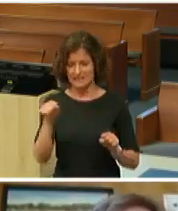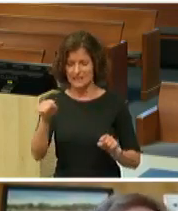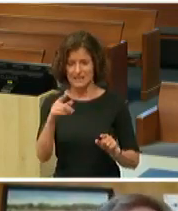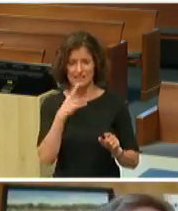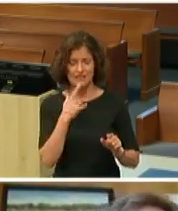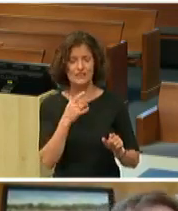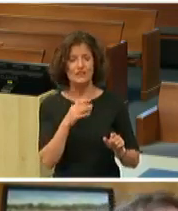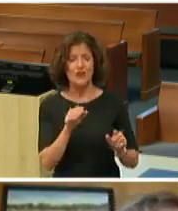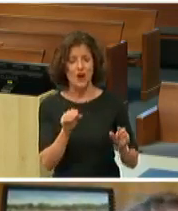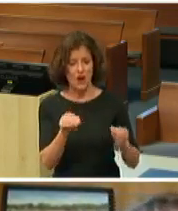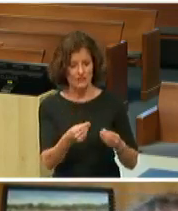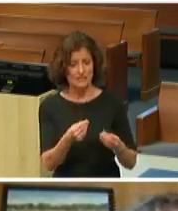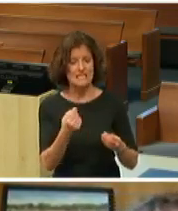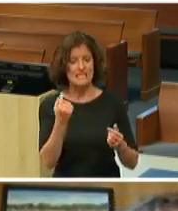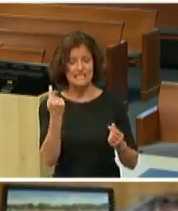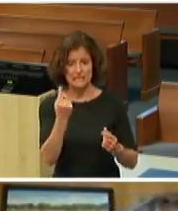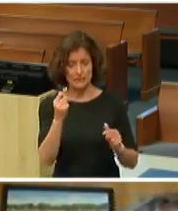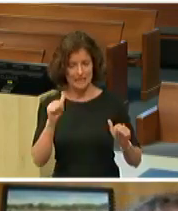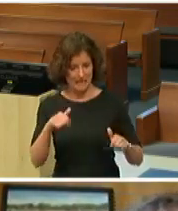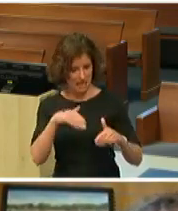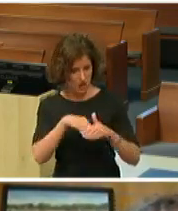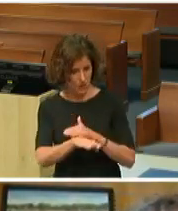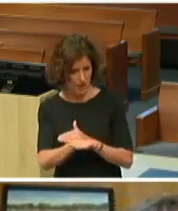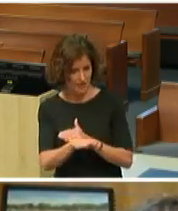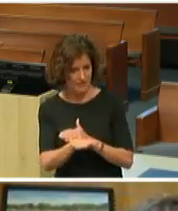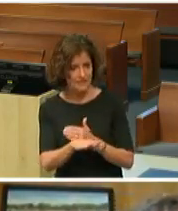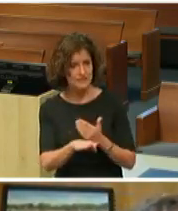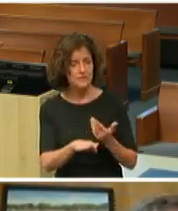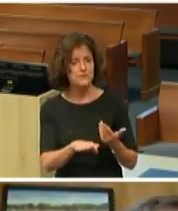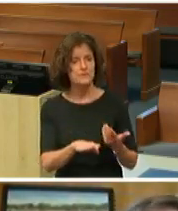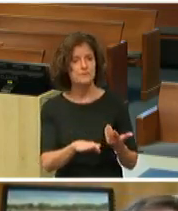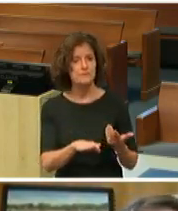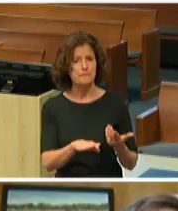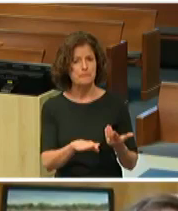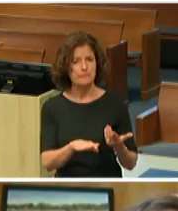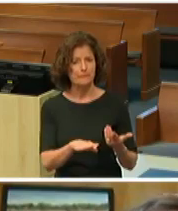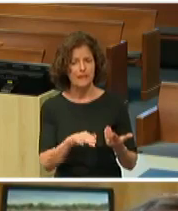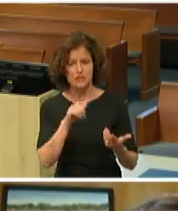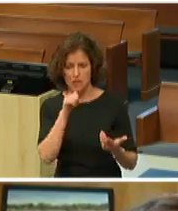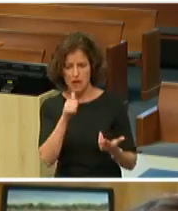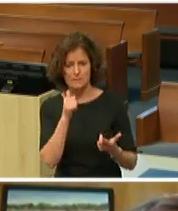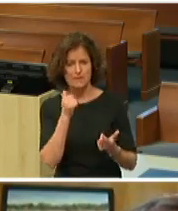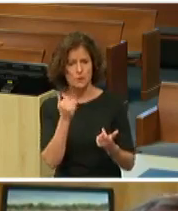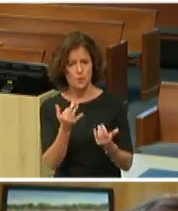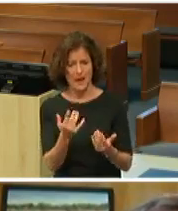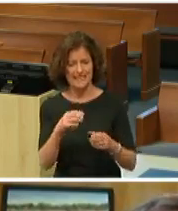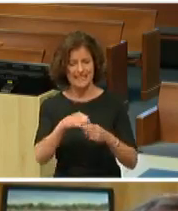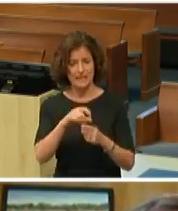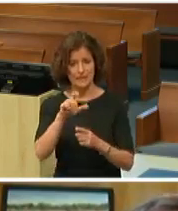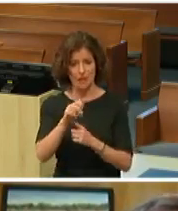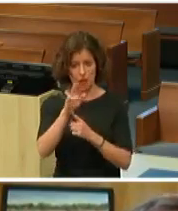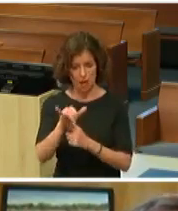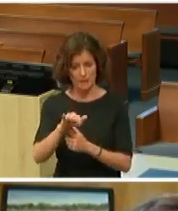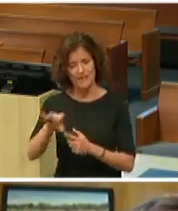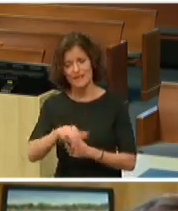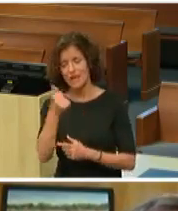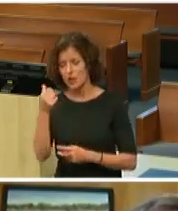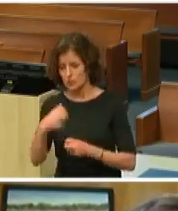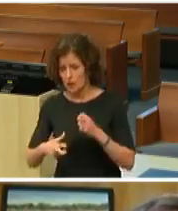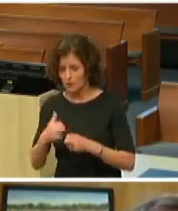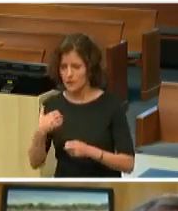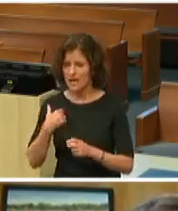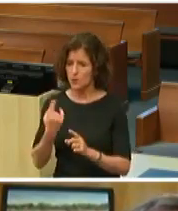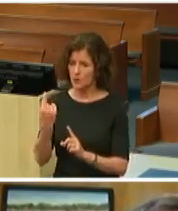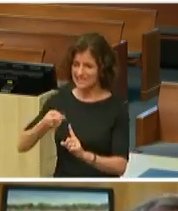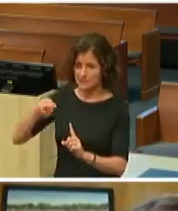offices where somebody can go in and sit and be, not be waiting in the lobby. The other issue is we have one